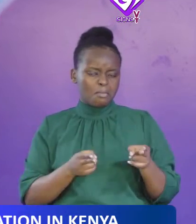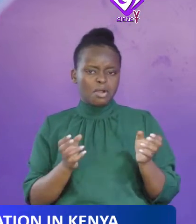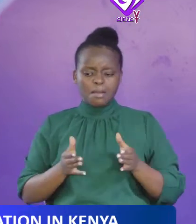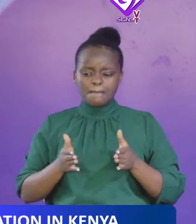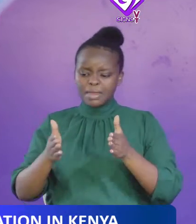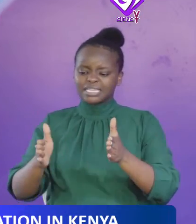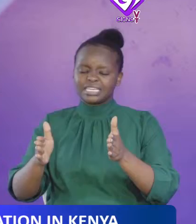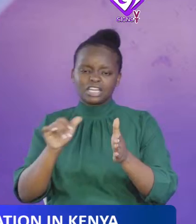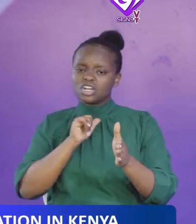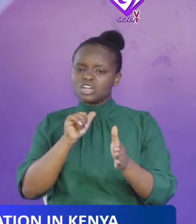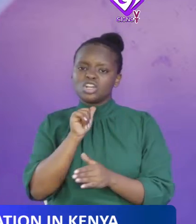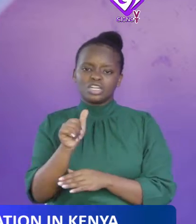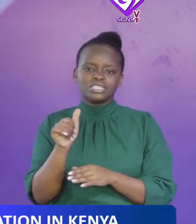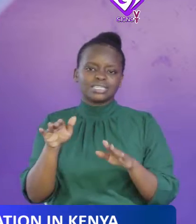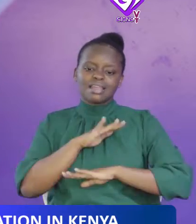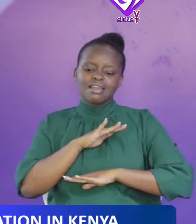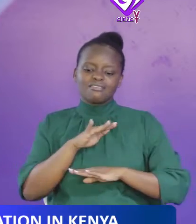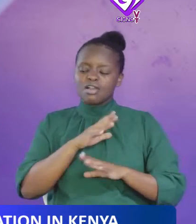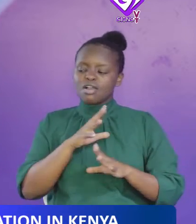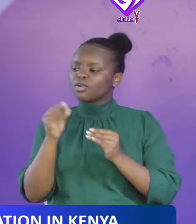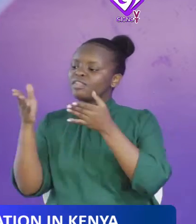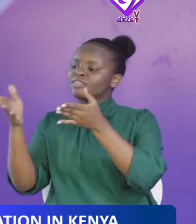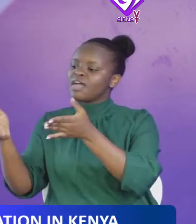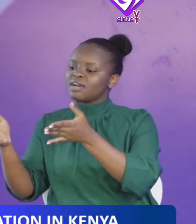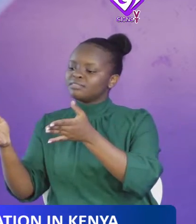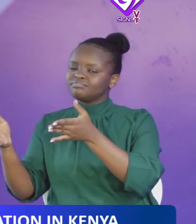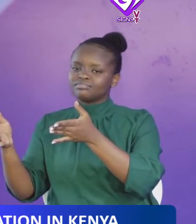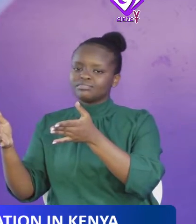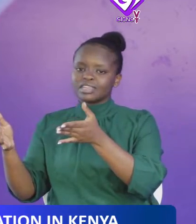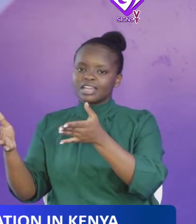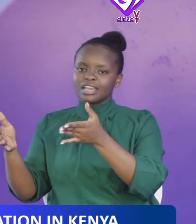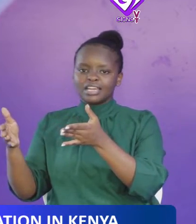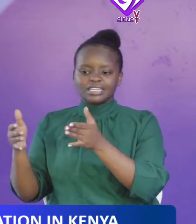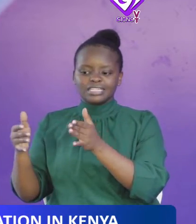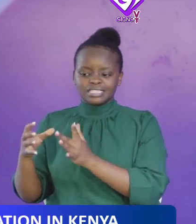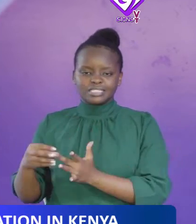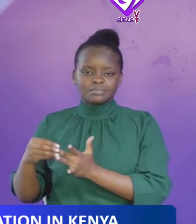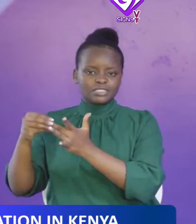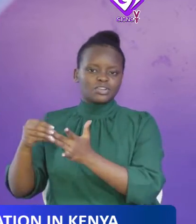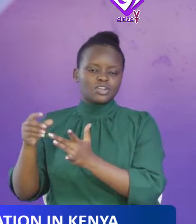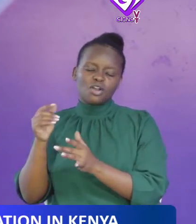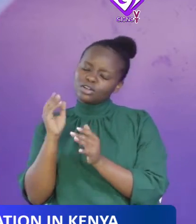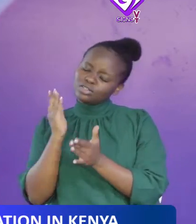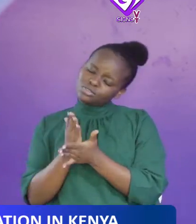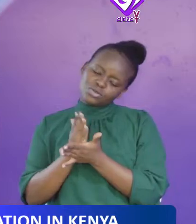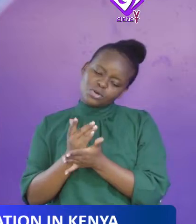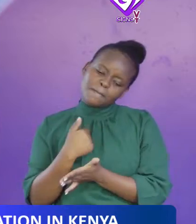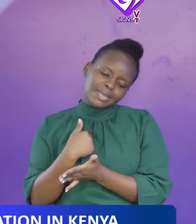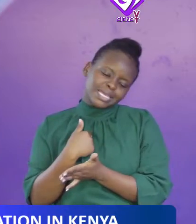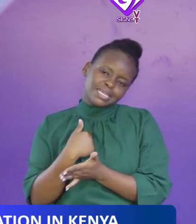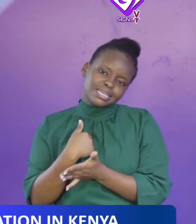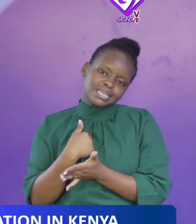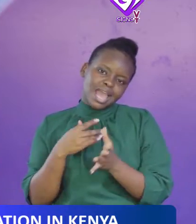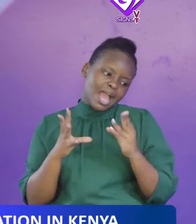not enough, so they will go and park in that space that has been designated. Of course, I'm not condoning it, but because